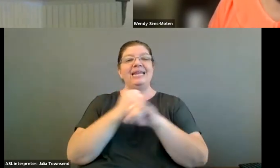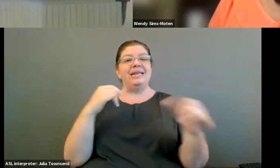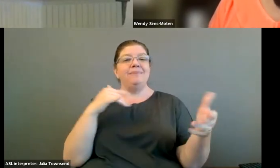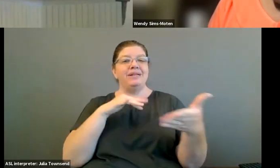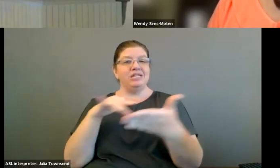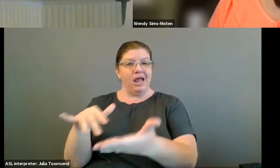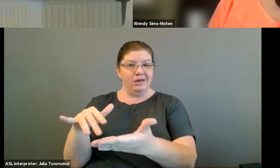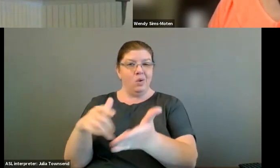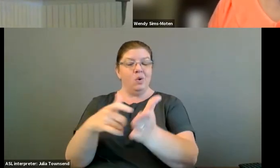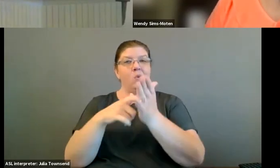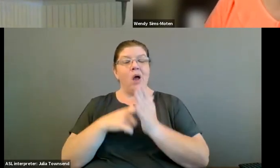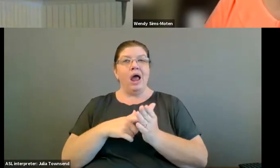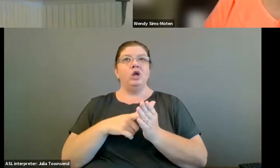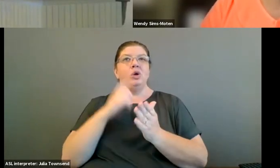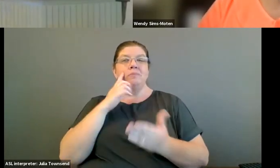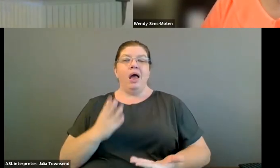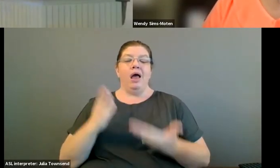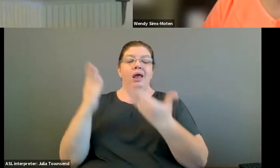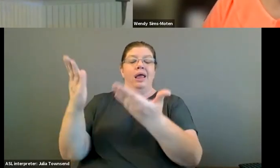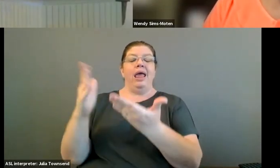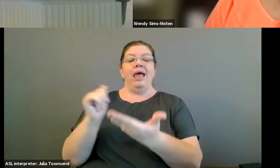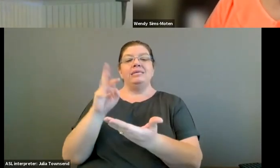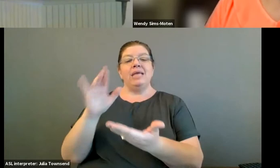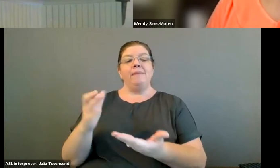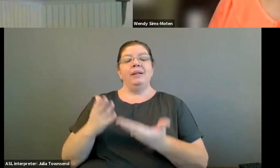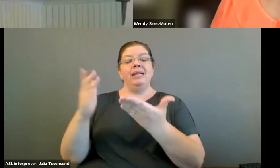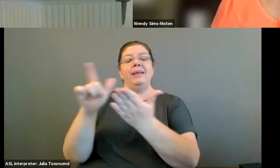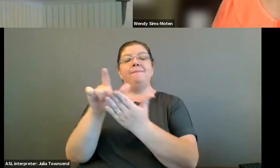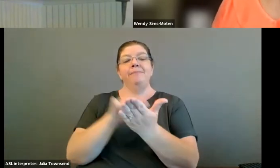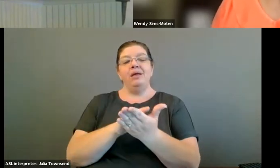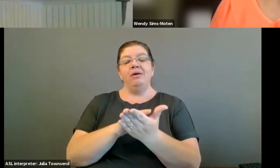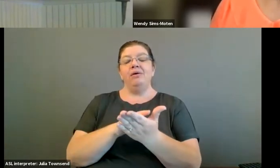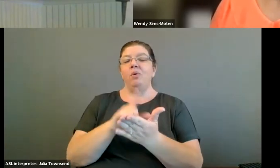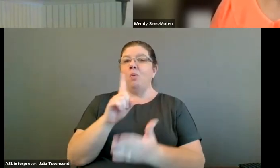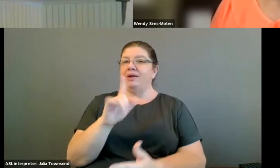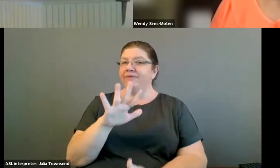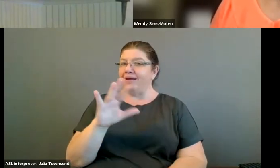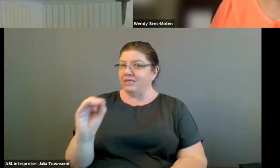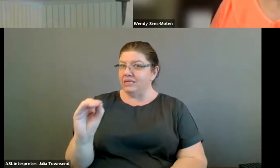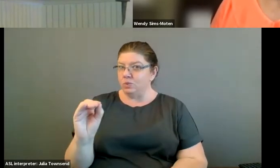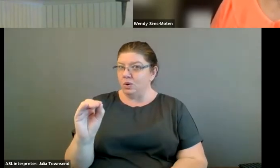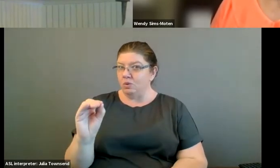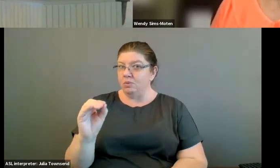by Assembly Bill 130. Ms. Carey?